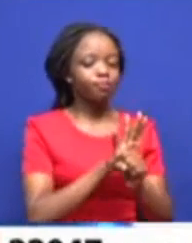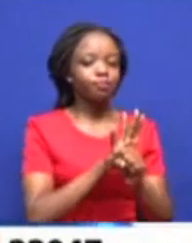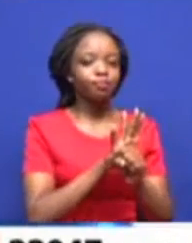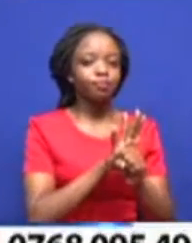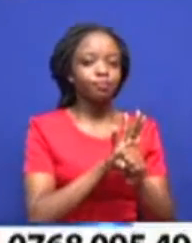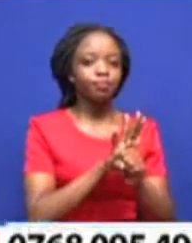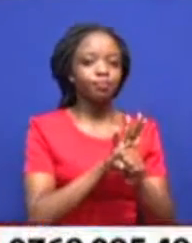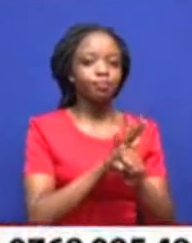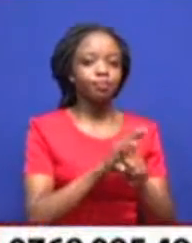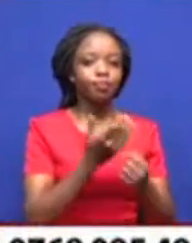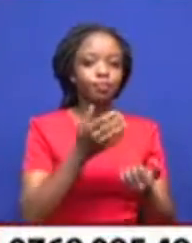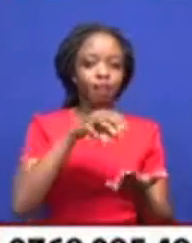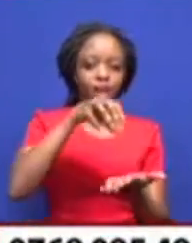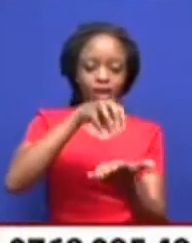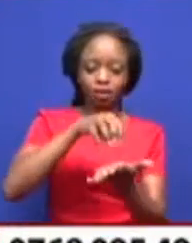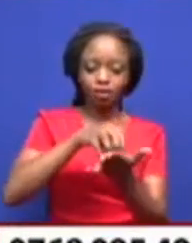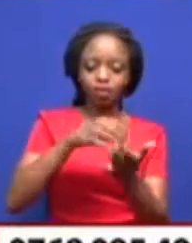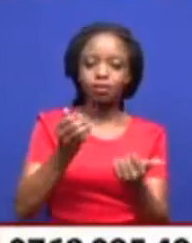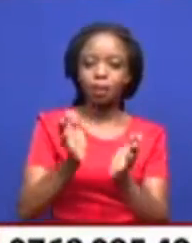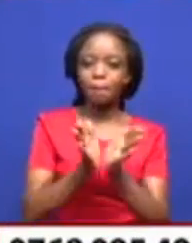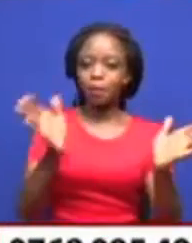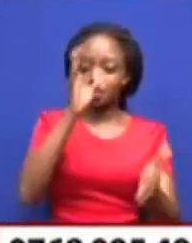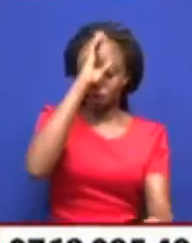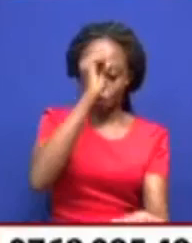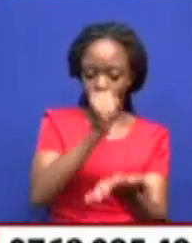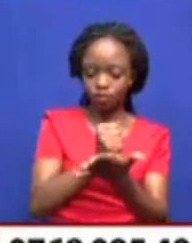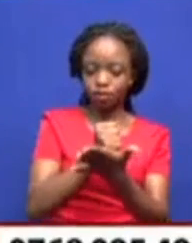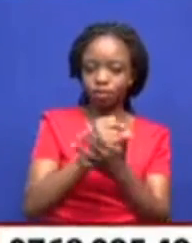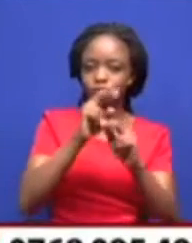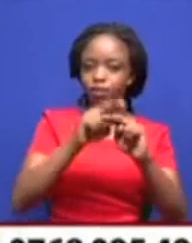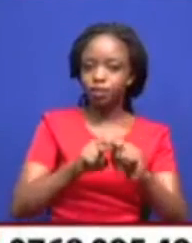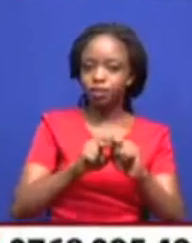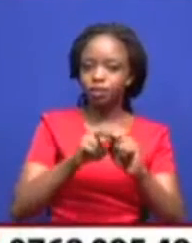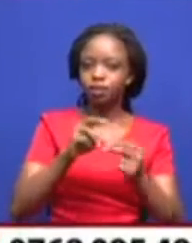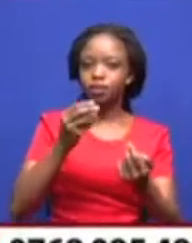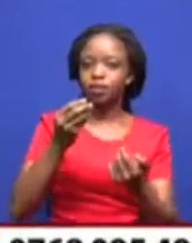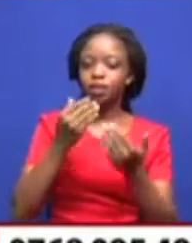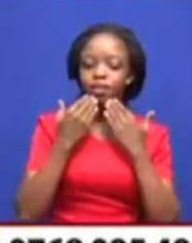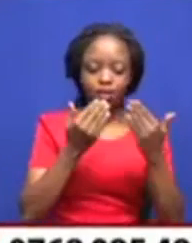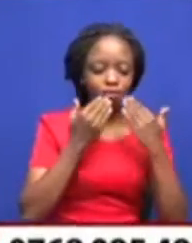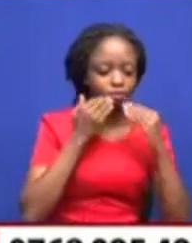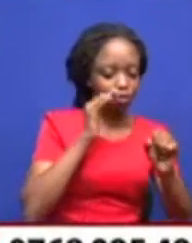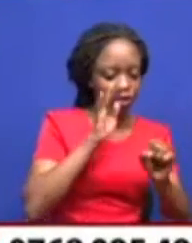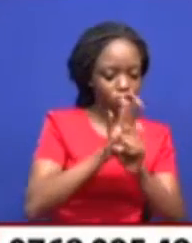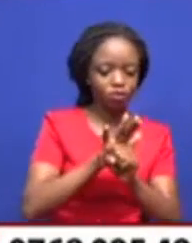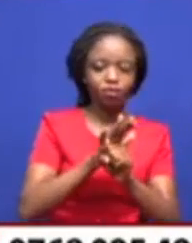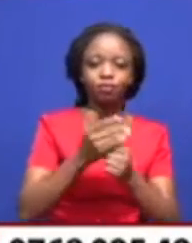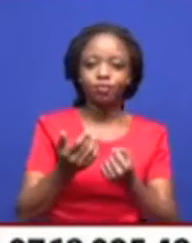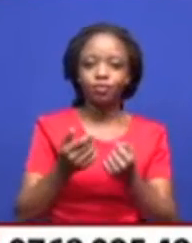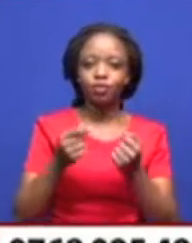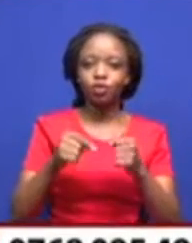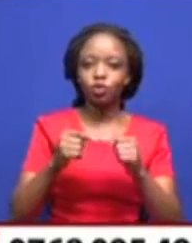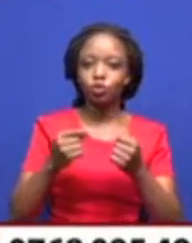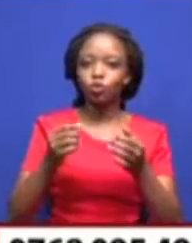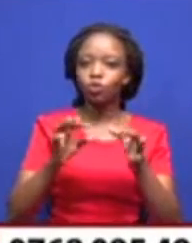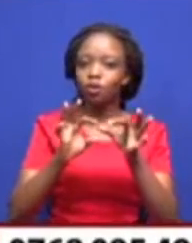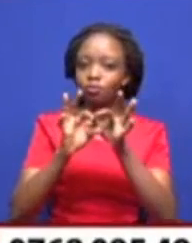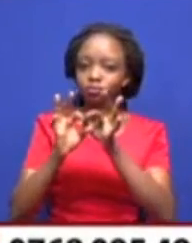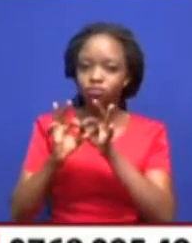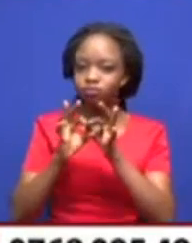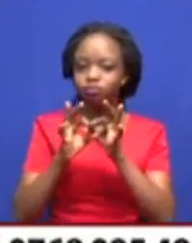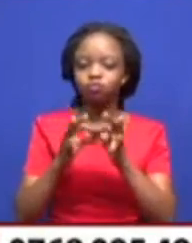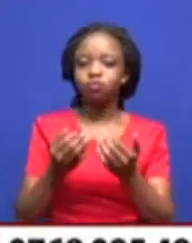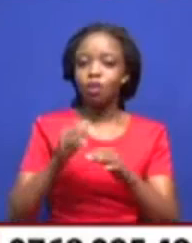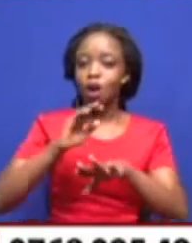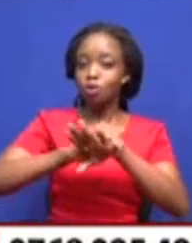of course, candidate on the public office, Ward 6, Minneapolis. Thank you so much for being a force to reckon, for a